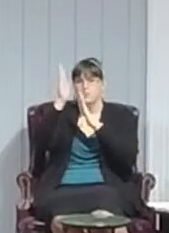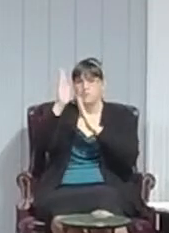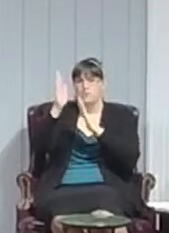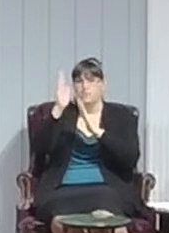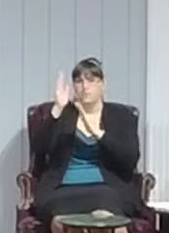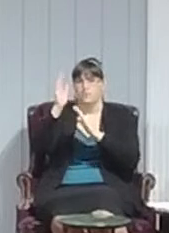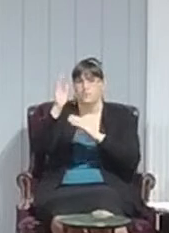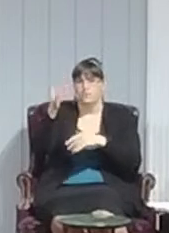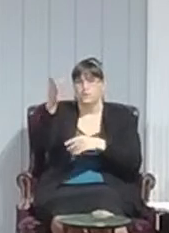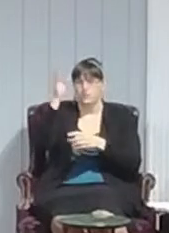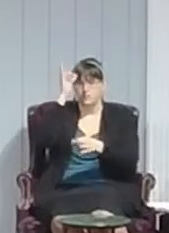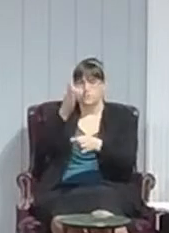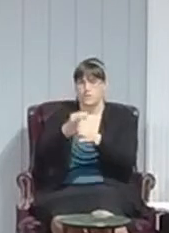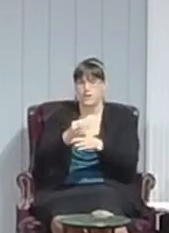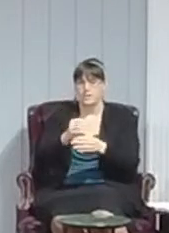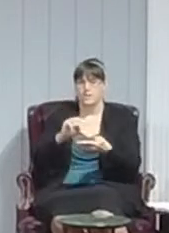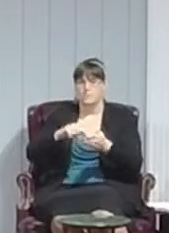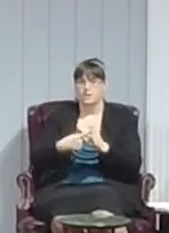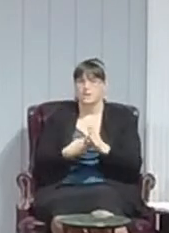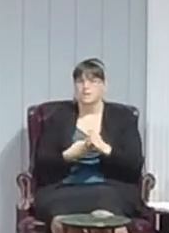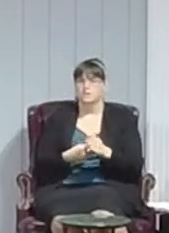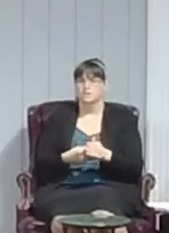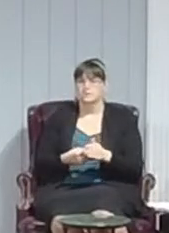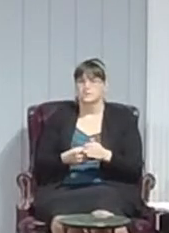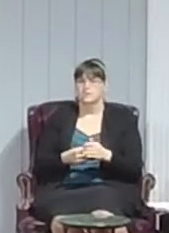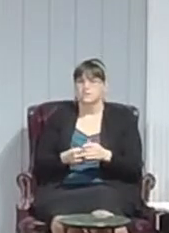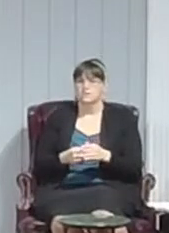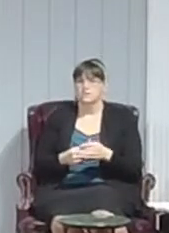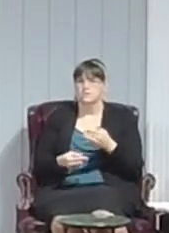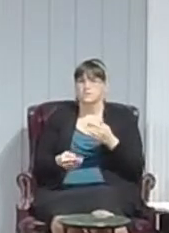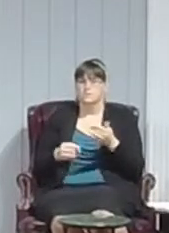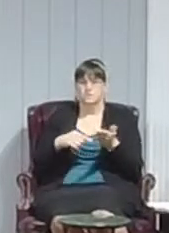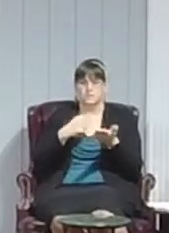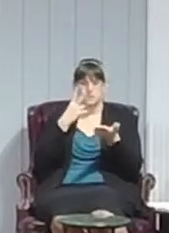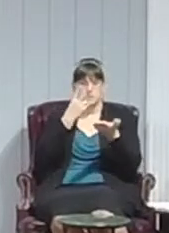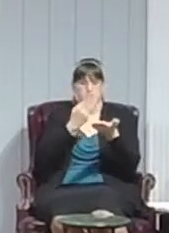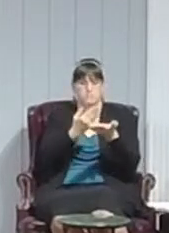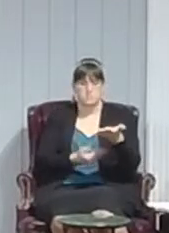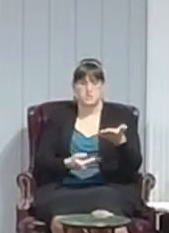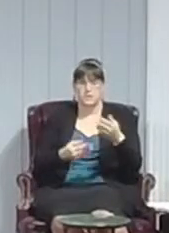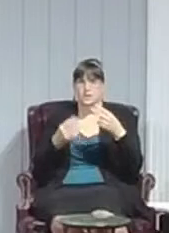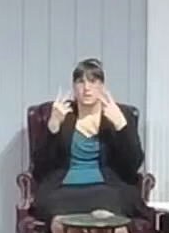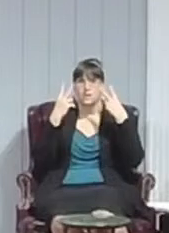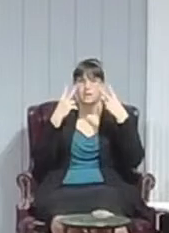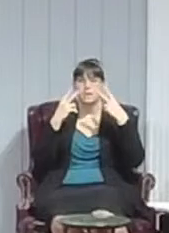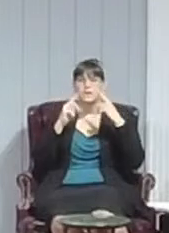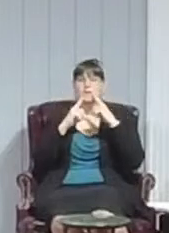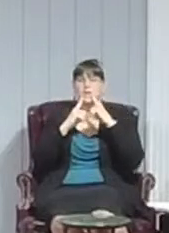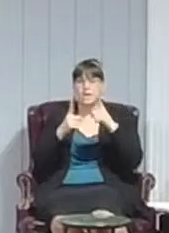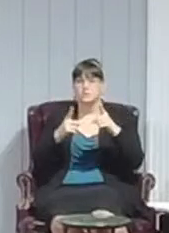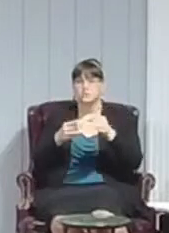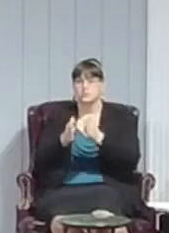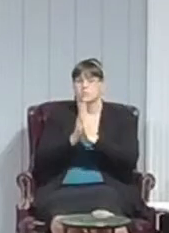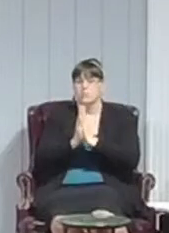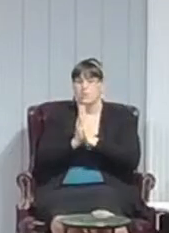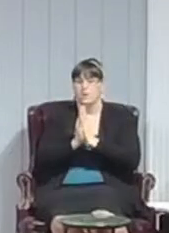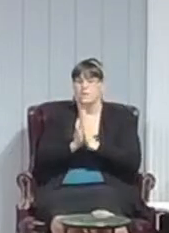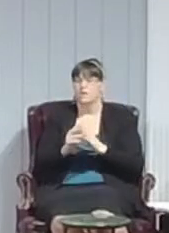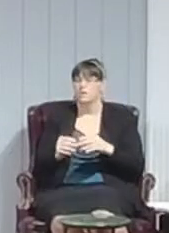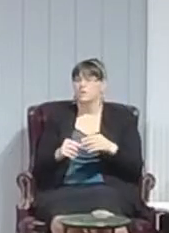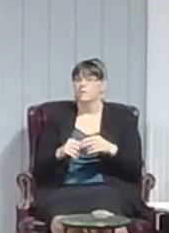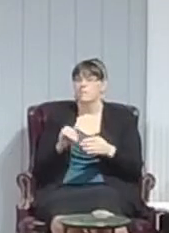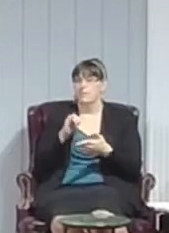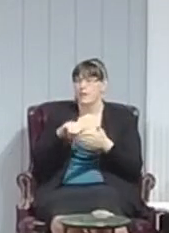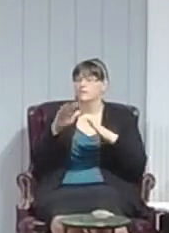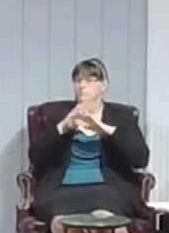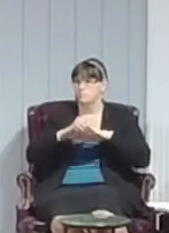in answers to prayer, that's going to help settle your heart. Now, I've been a believer very close to 40 years right